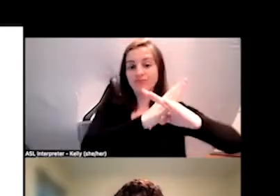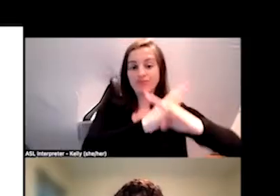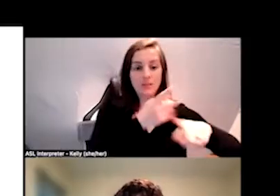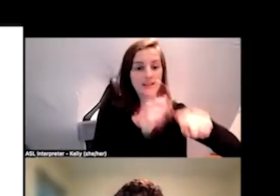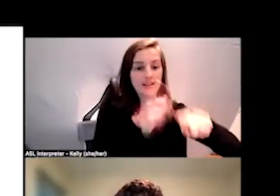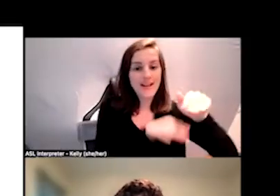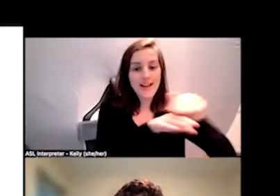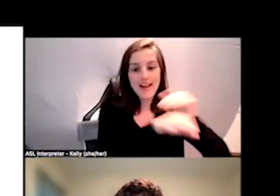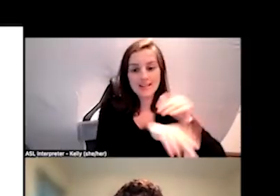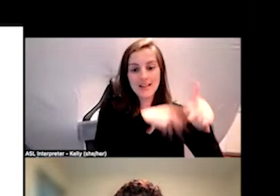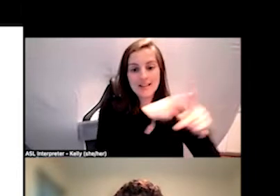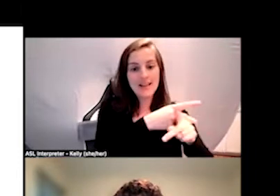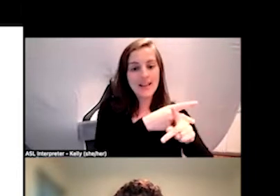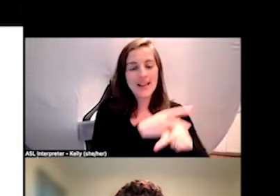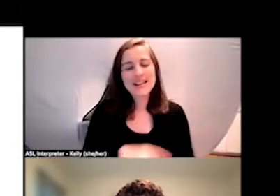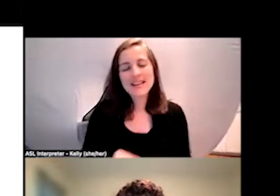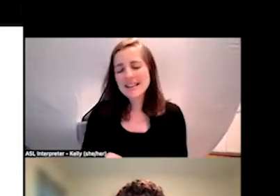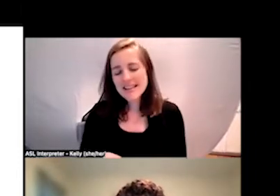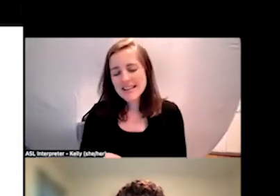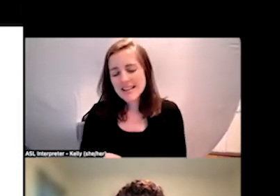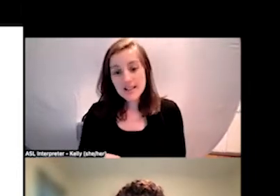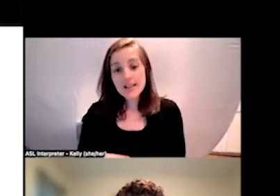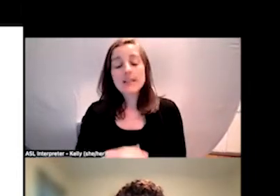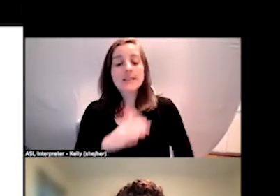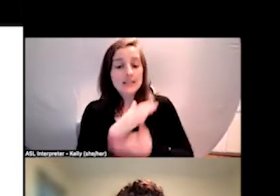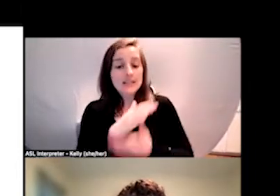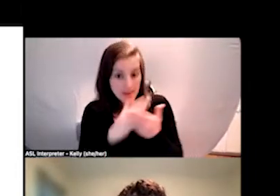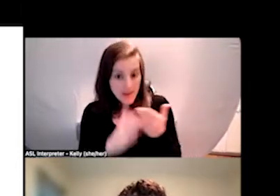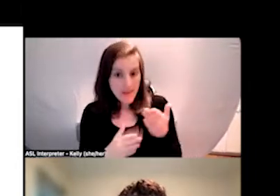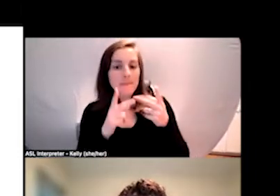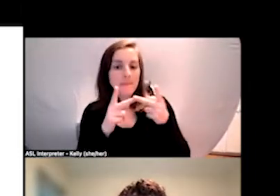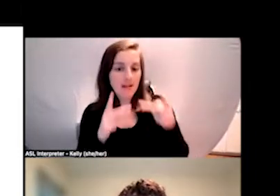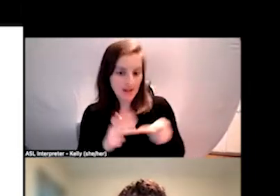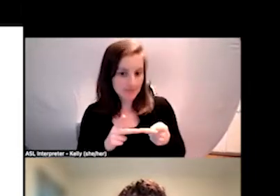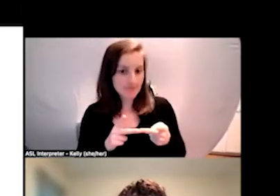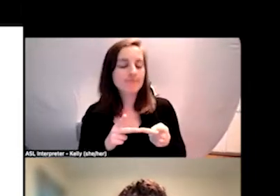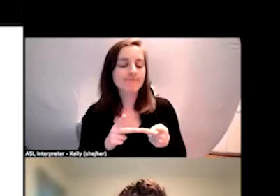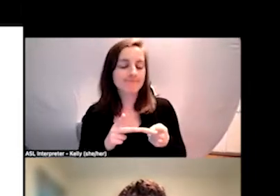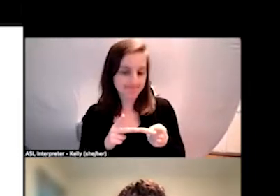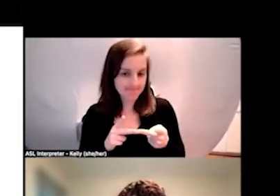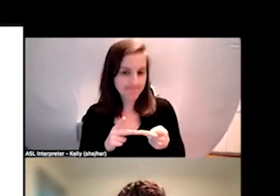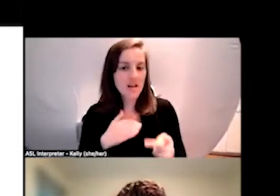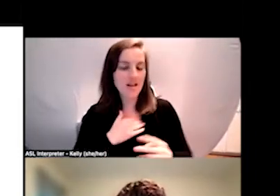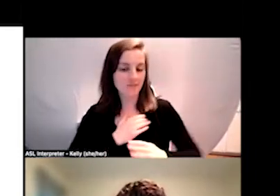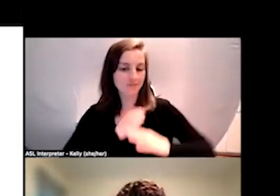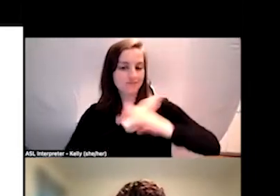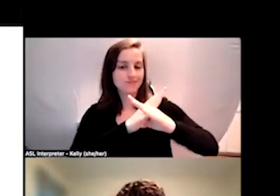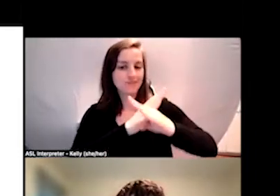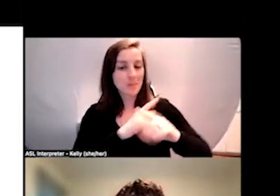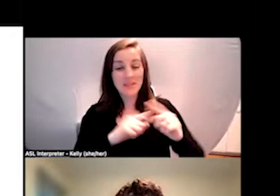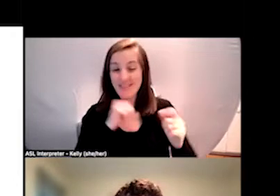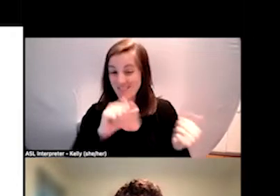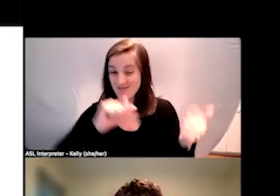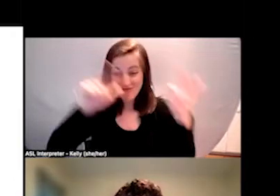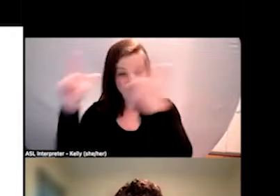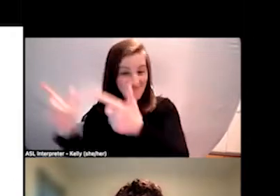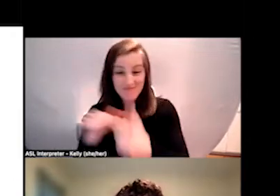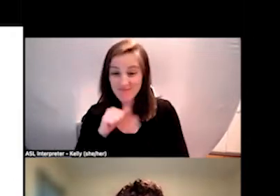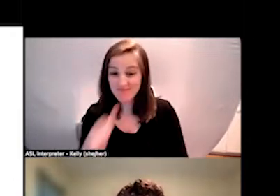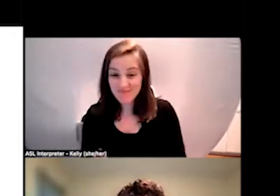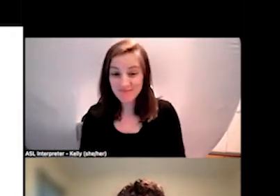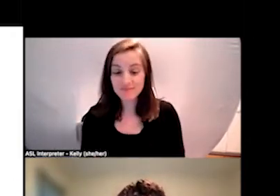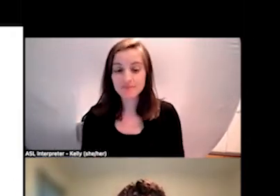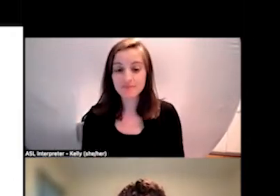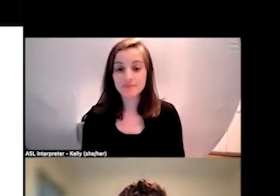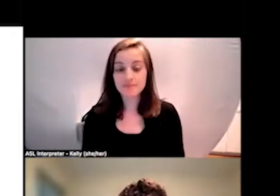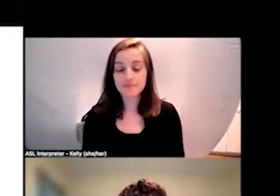that's because that is the experience in some places. So, for instance, there are some providers